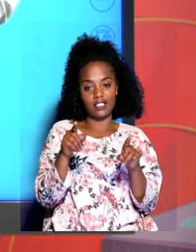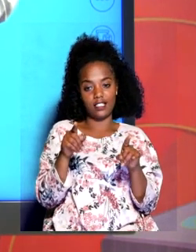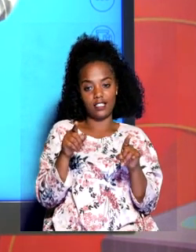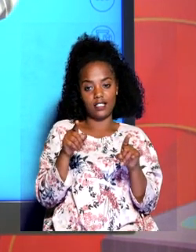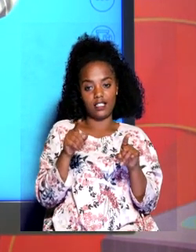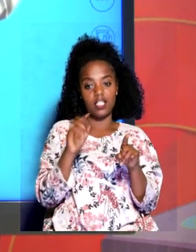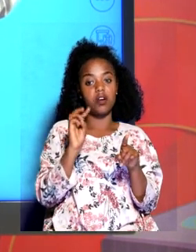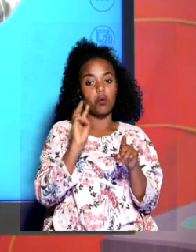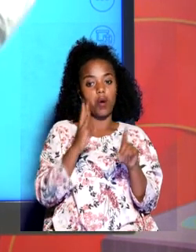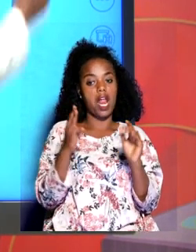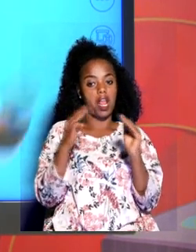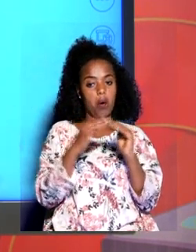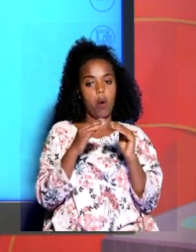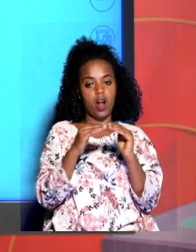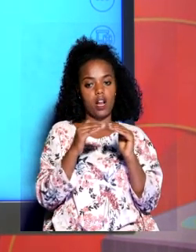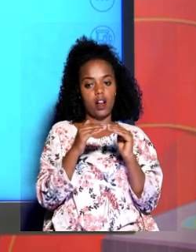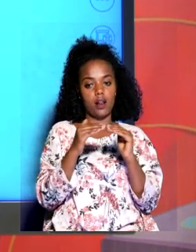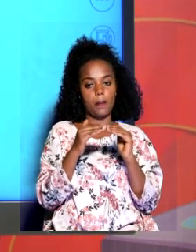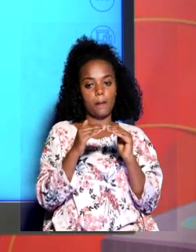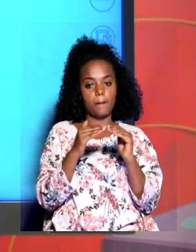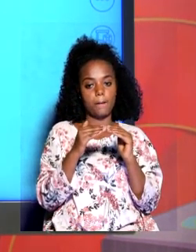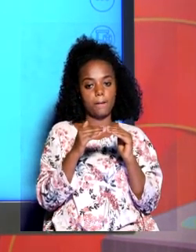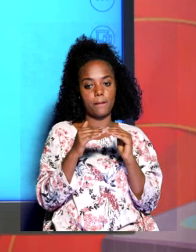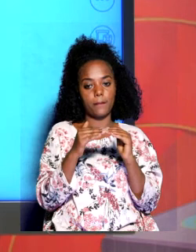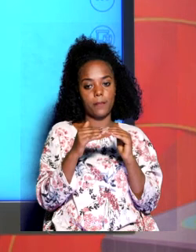our objective z will equal to this